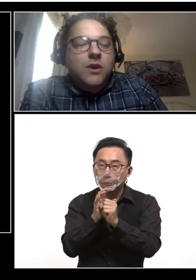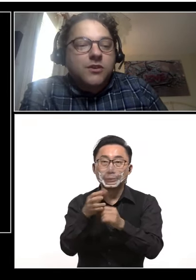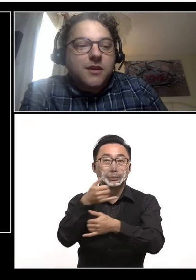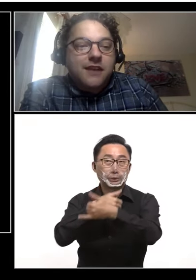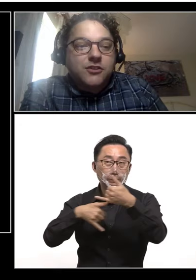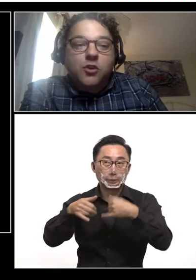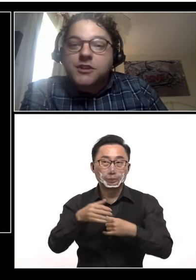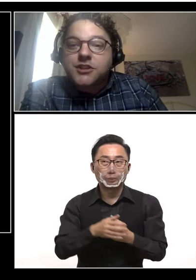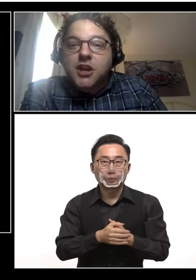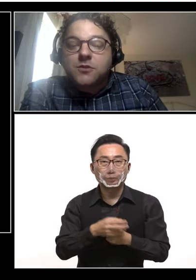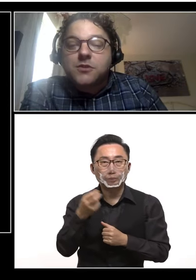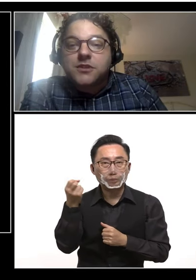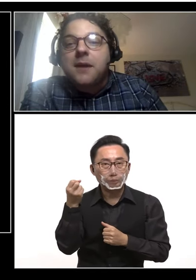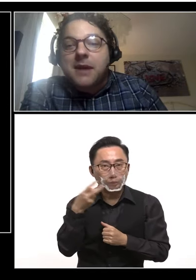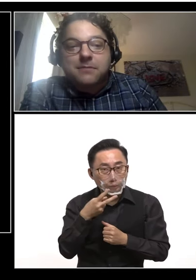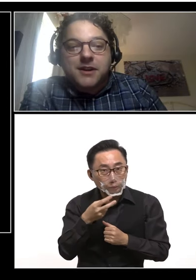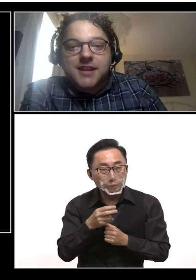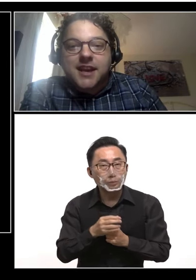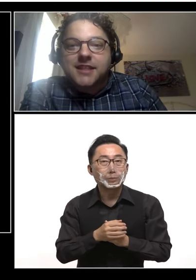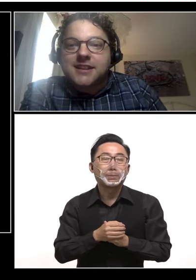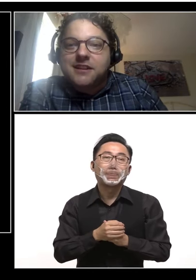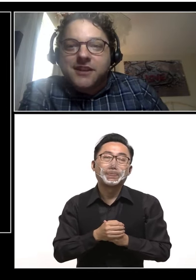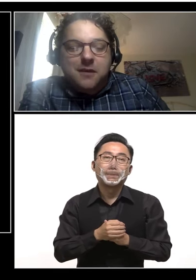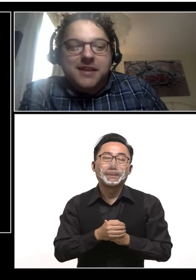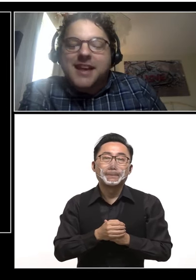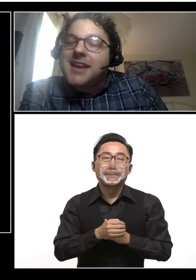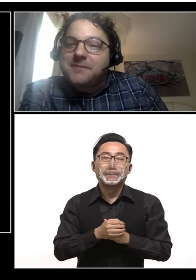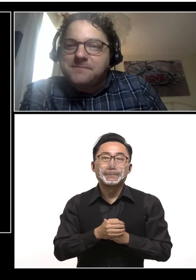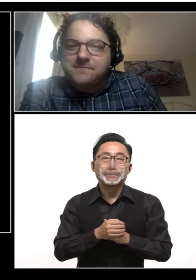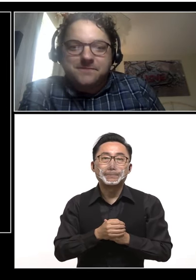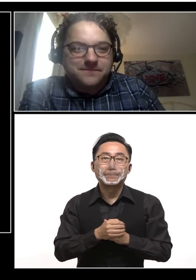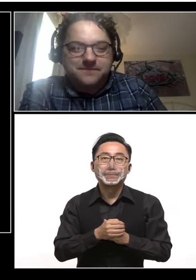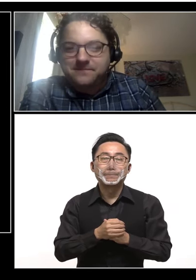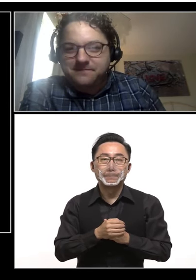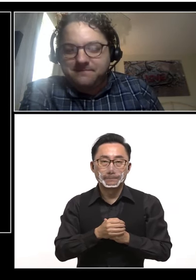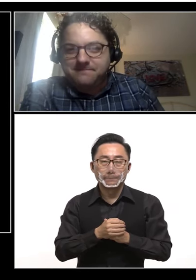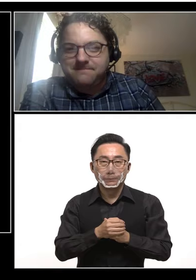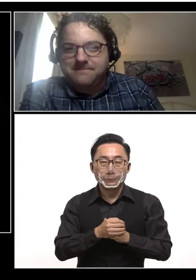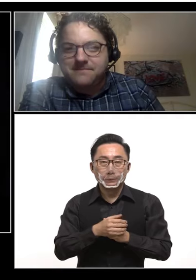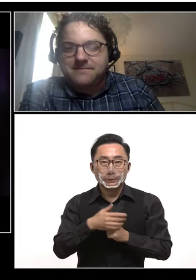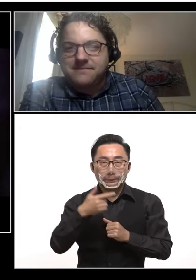We also have a tourist show called Come Back Brighter, and there's a little video about that here.